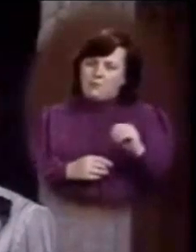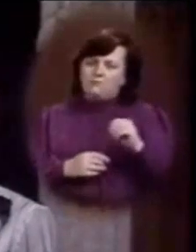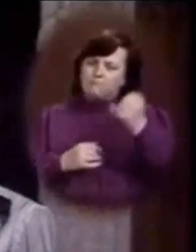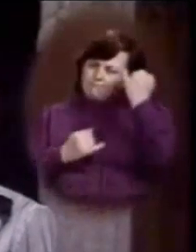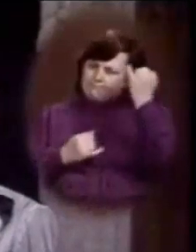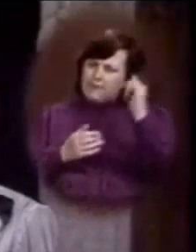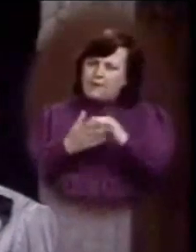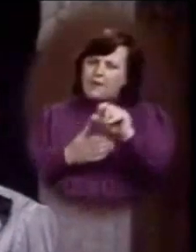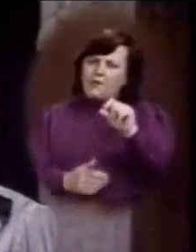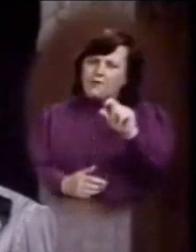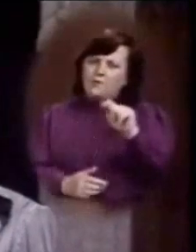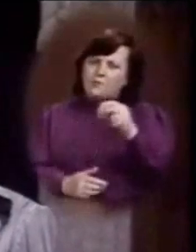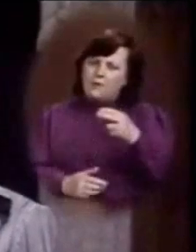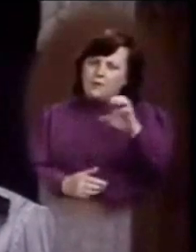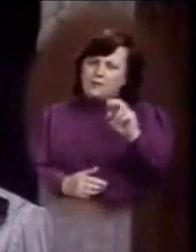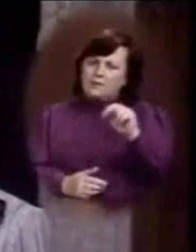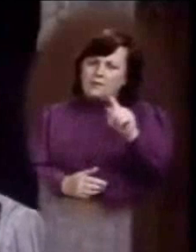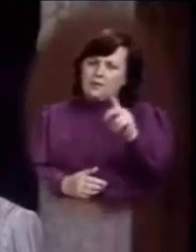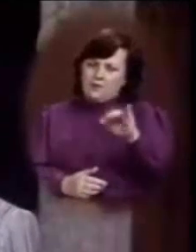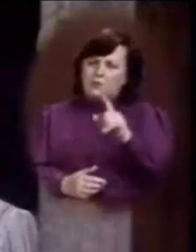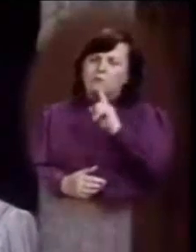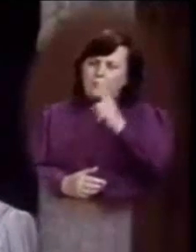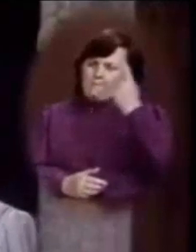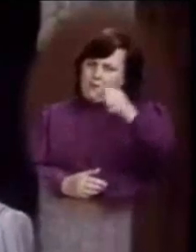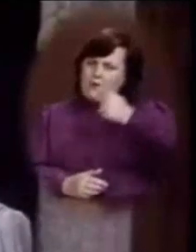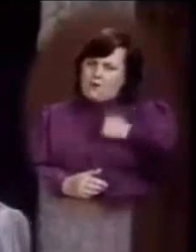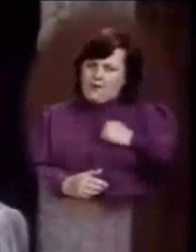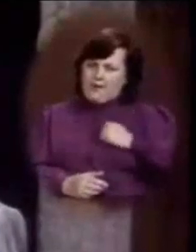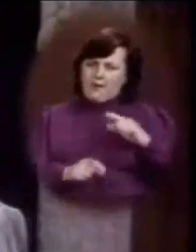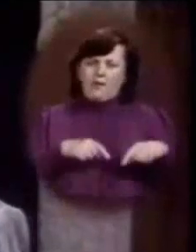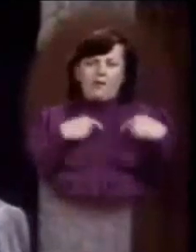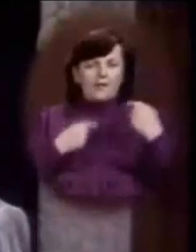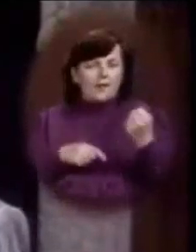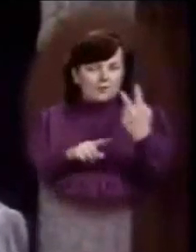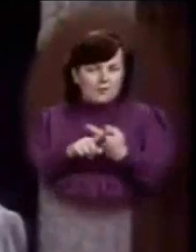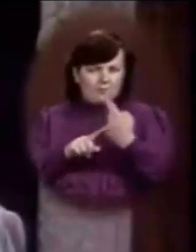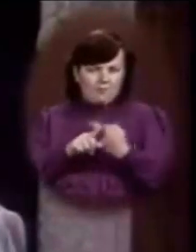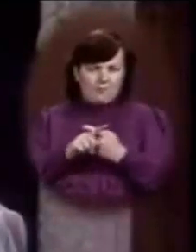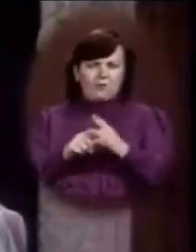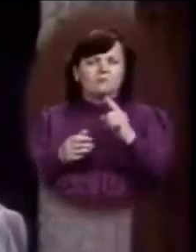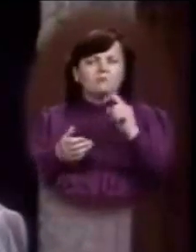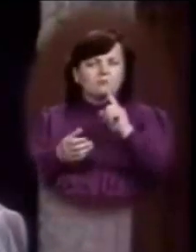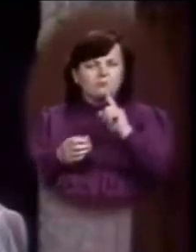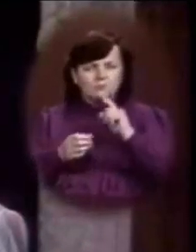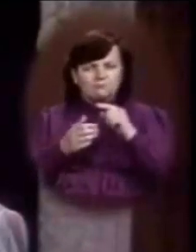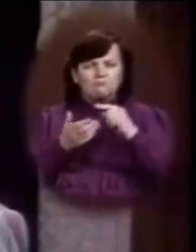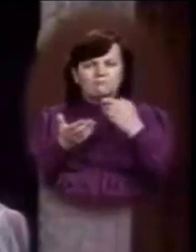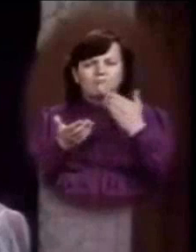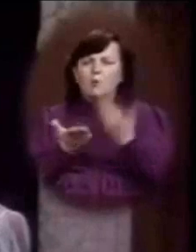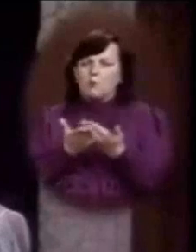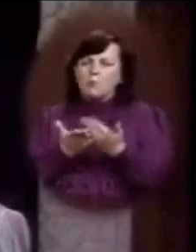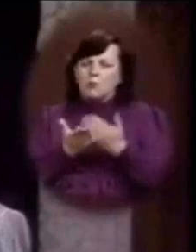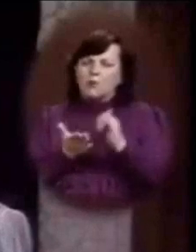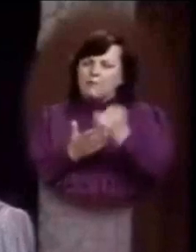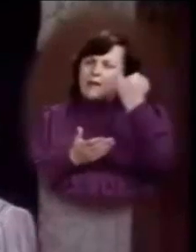will be the century of Canada. The last 12 months have certainly shown his prophecy to be true.